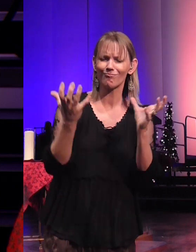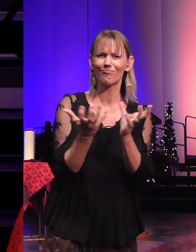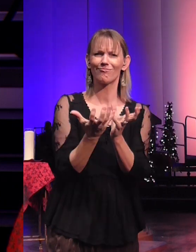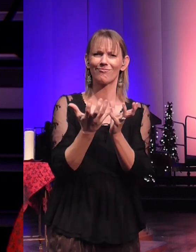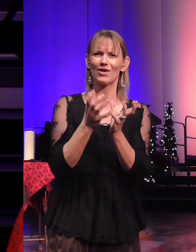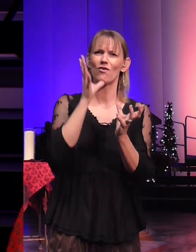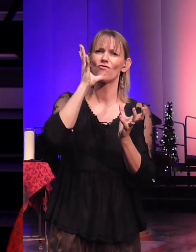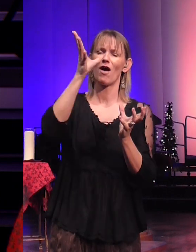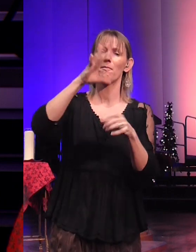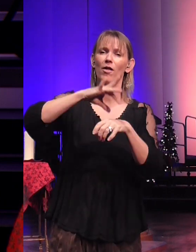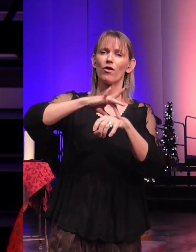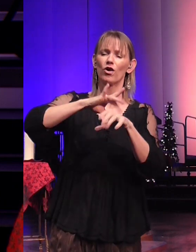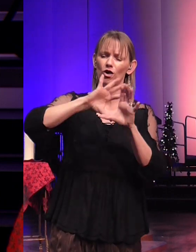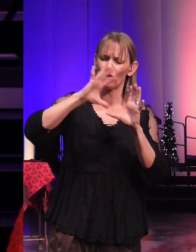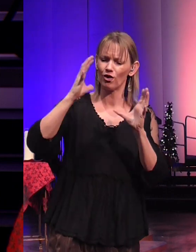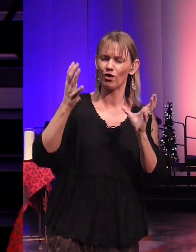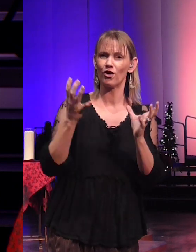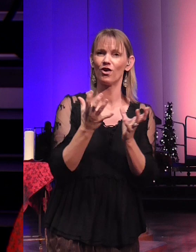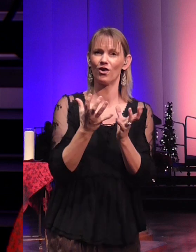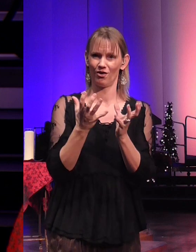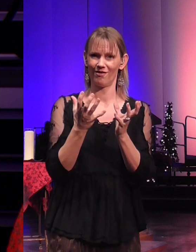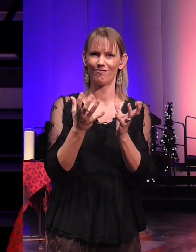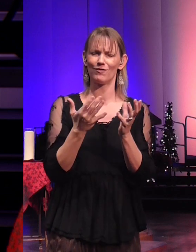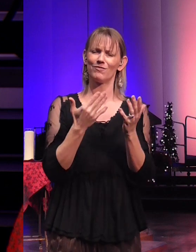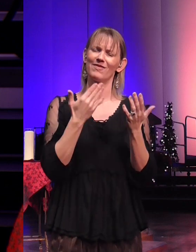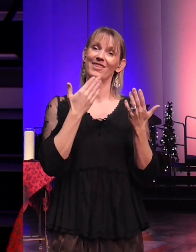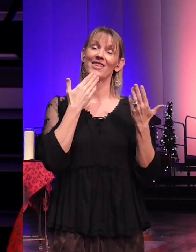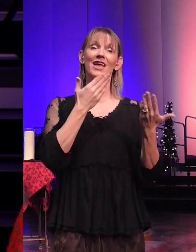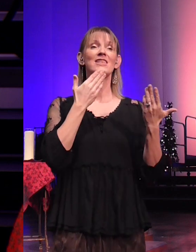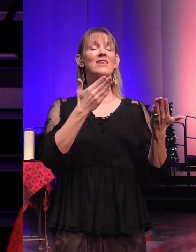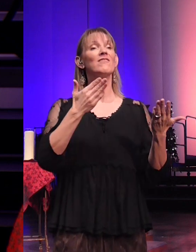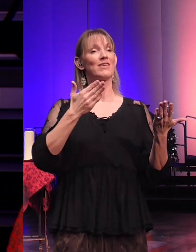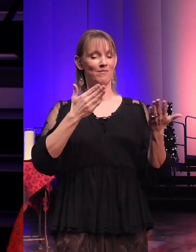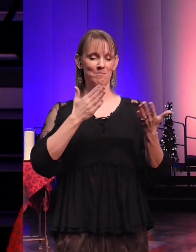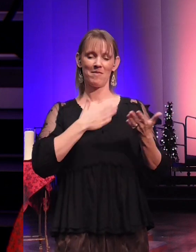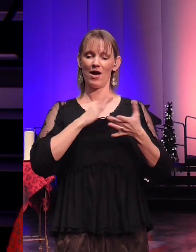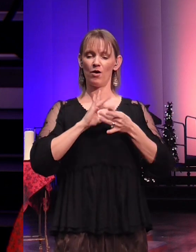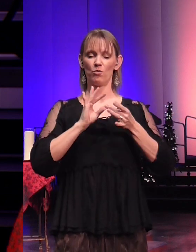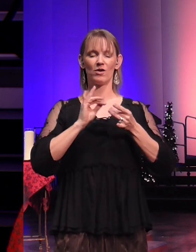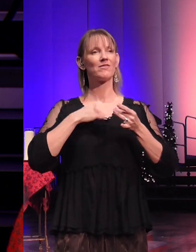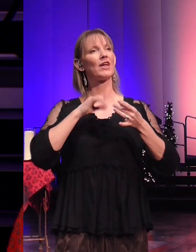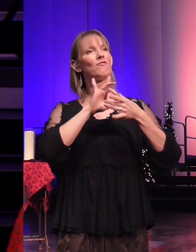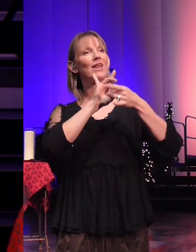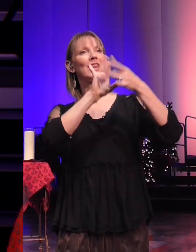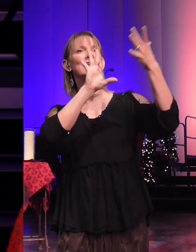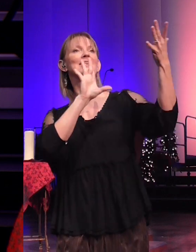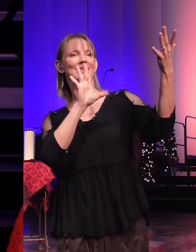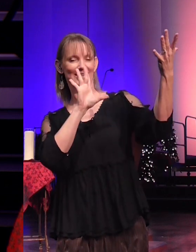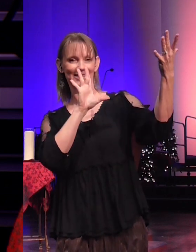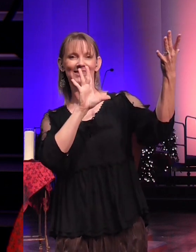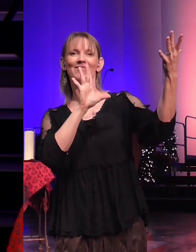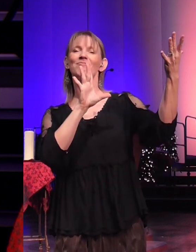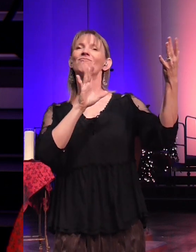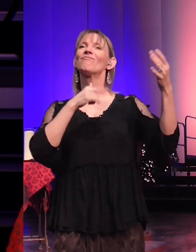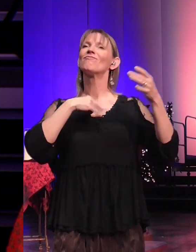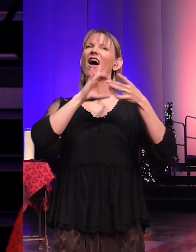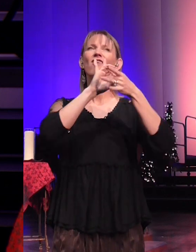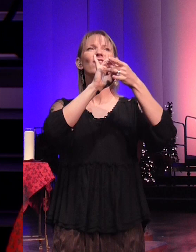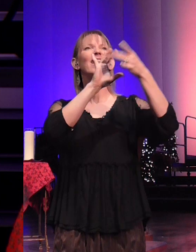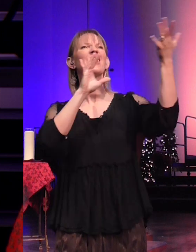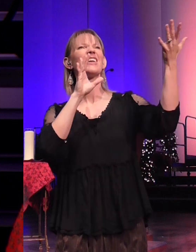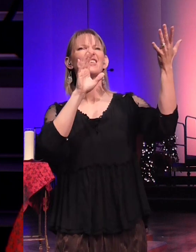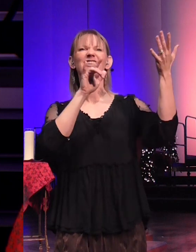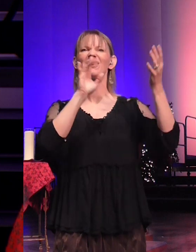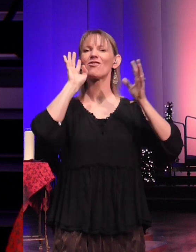planet. And with thanksgiving right now, I release these words. And I release them to